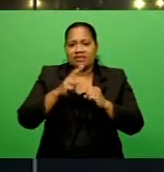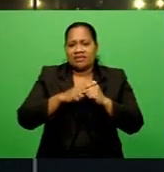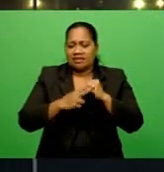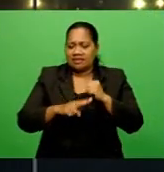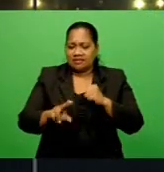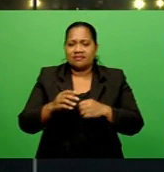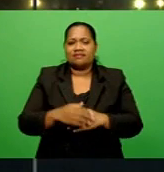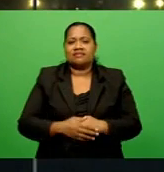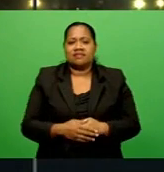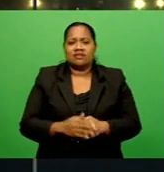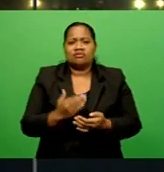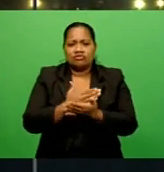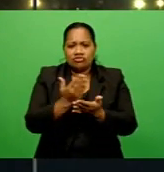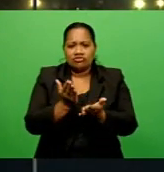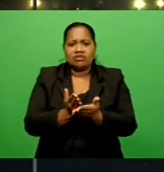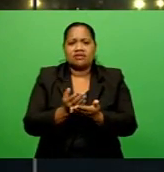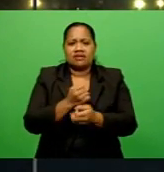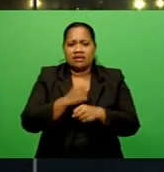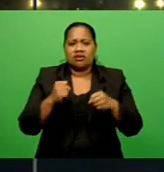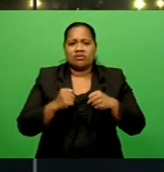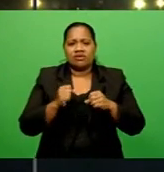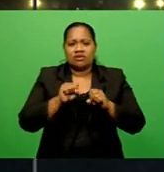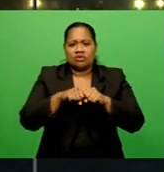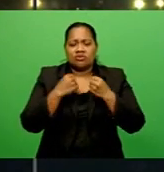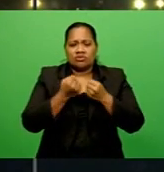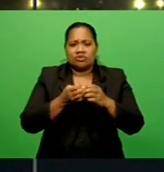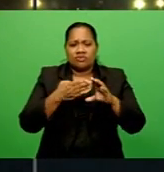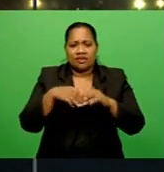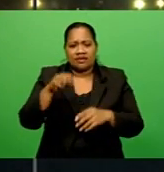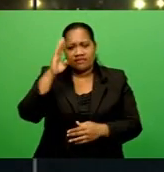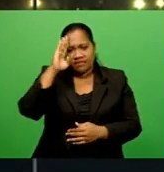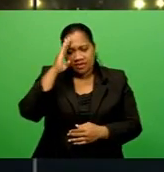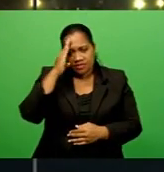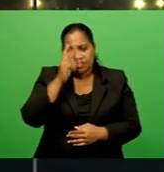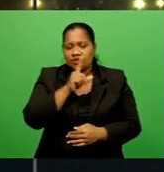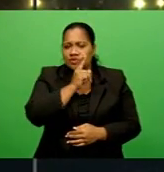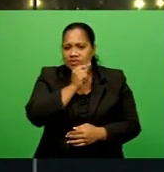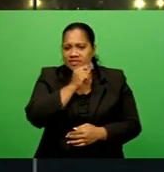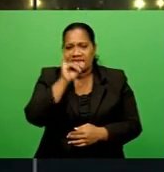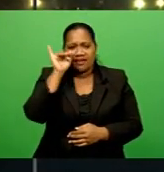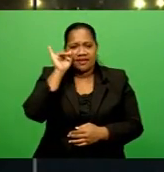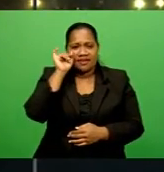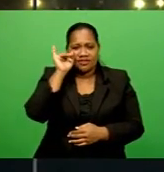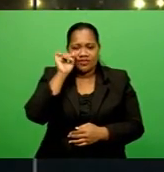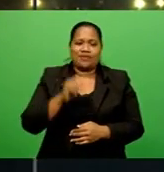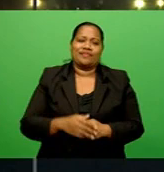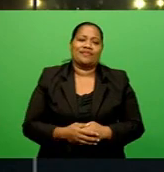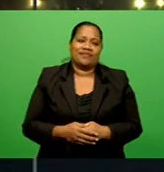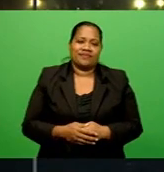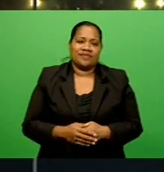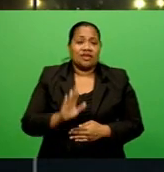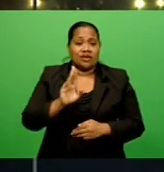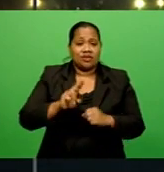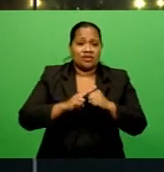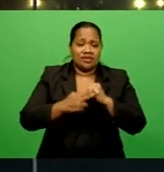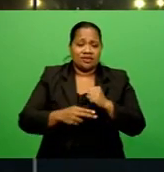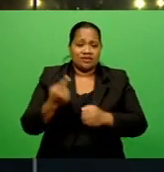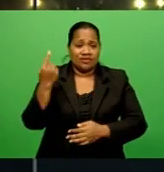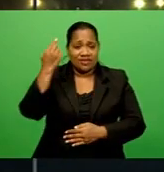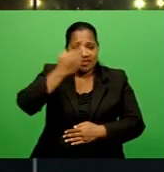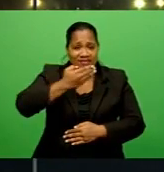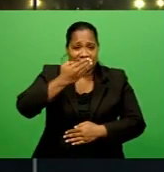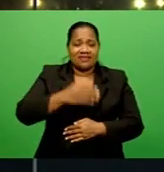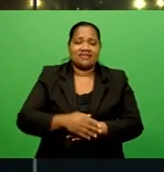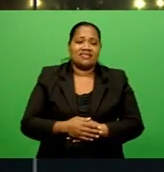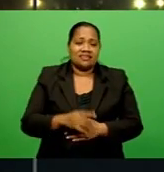fbcnews@fbc.com.fj or share it with us via our various social media accounts, including Facebook, Twitter, and we're on Instagram. That's your news for this